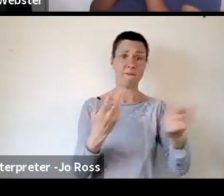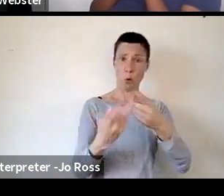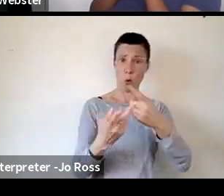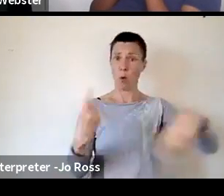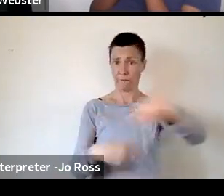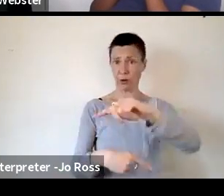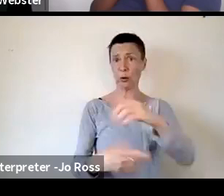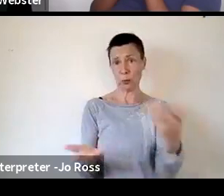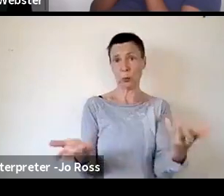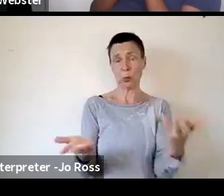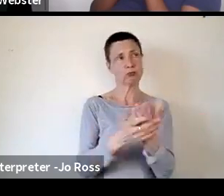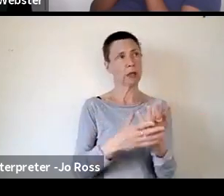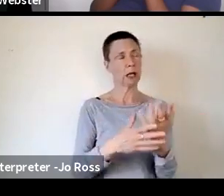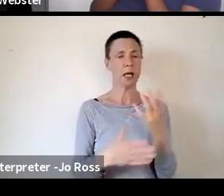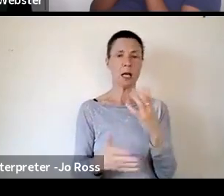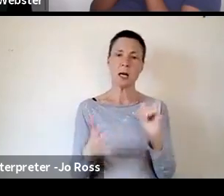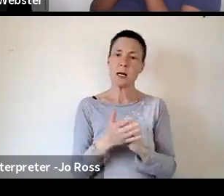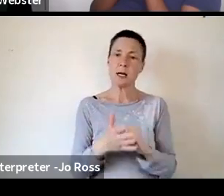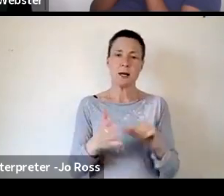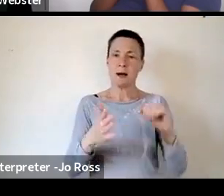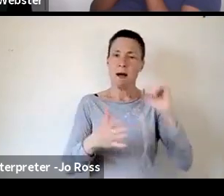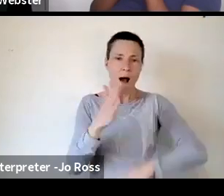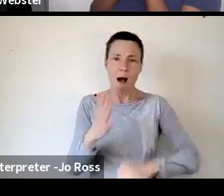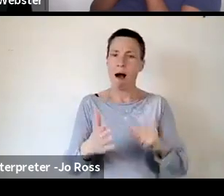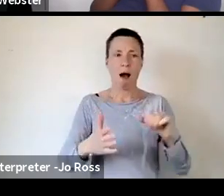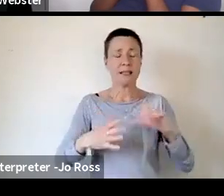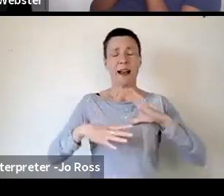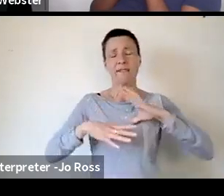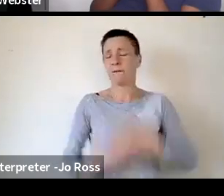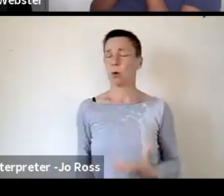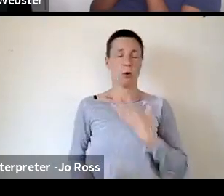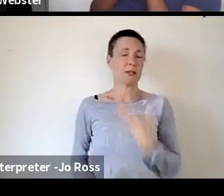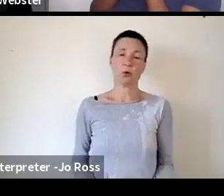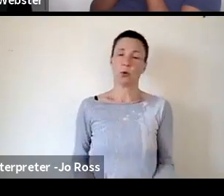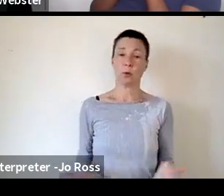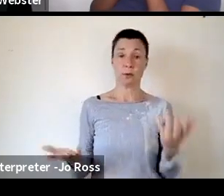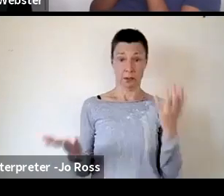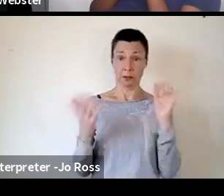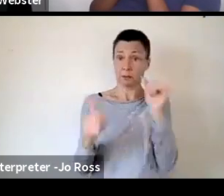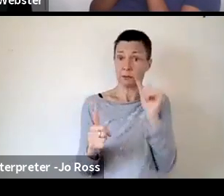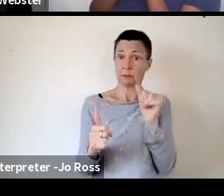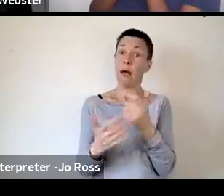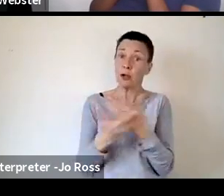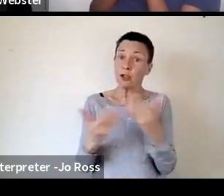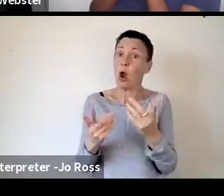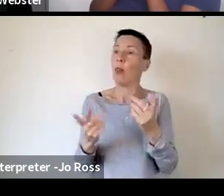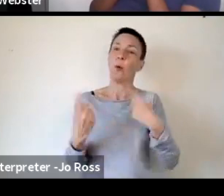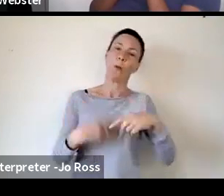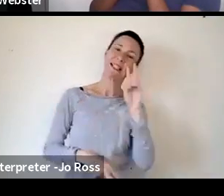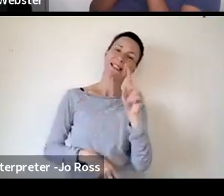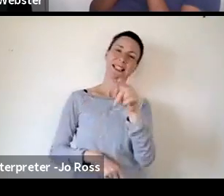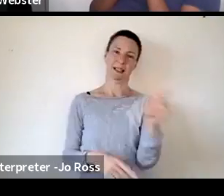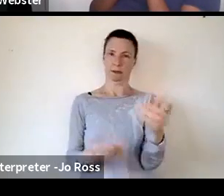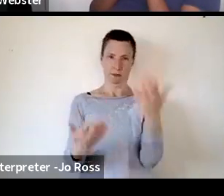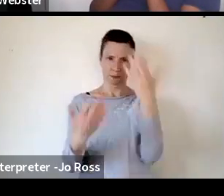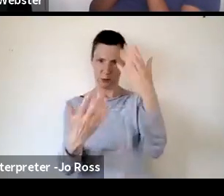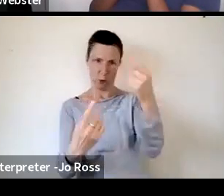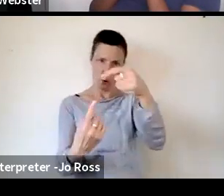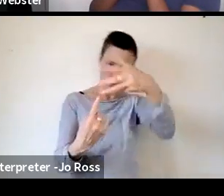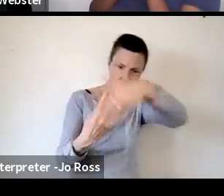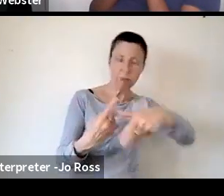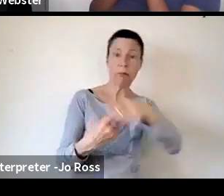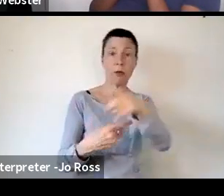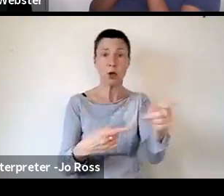of you, it is absolutely exhausting, and there's a lot that we don't see that they deal with for